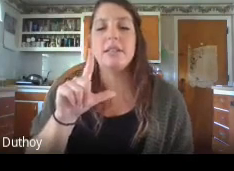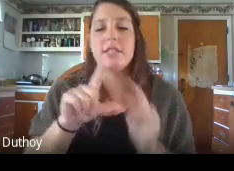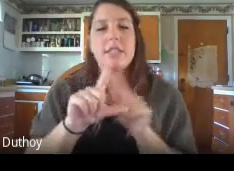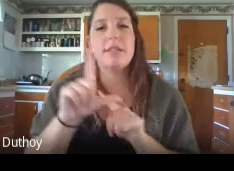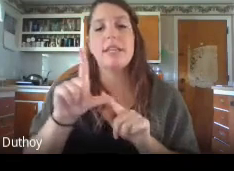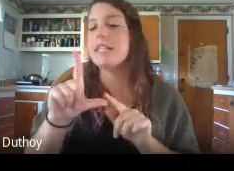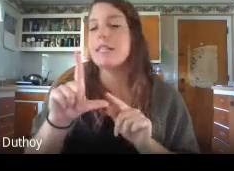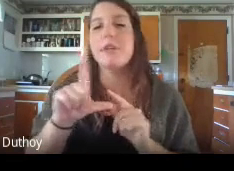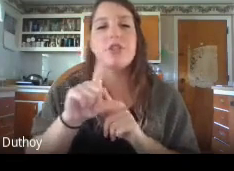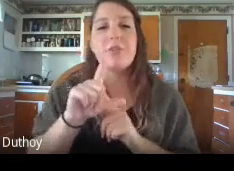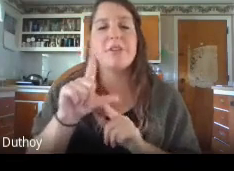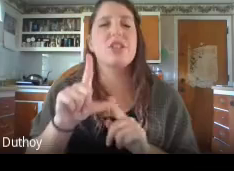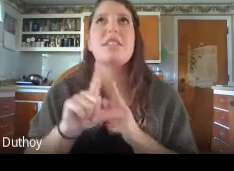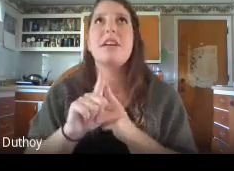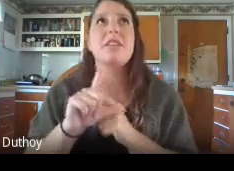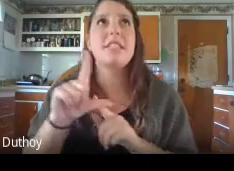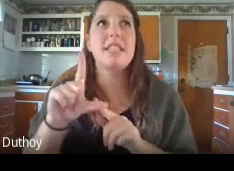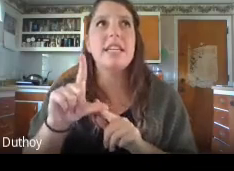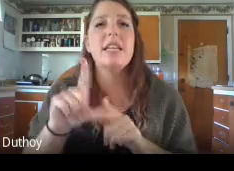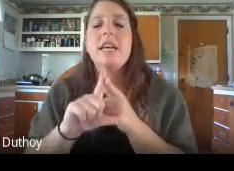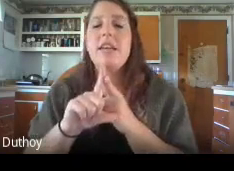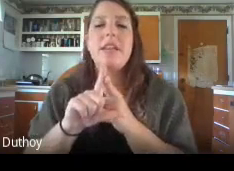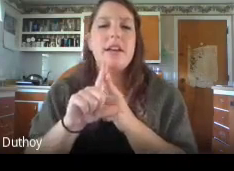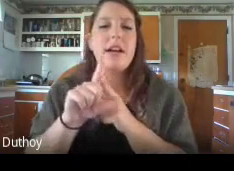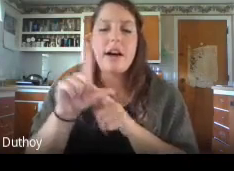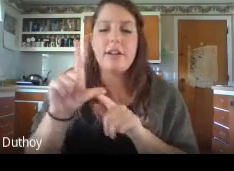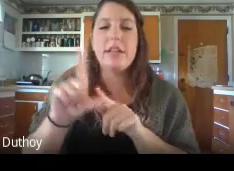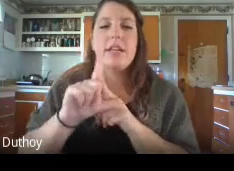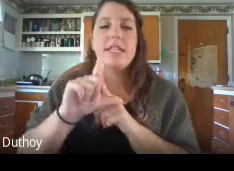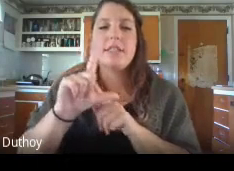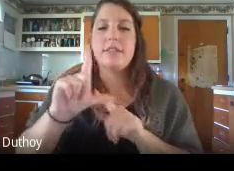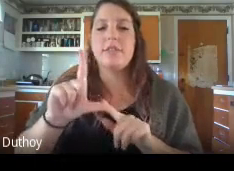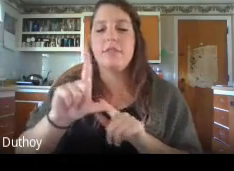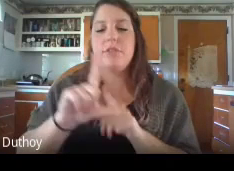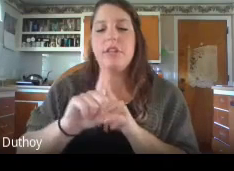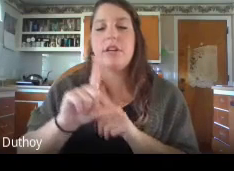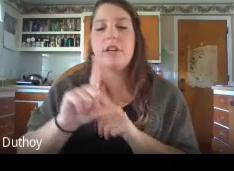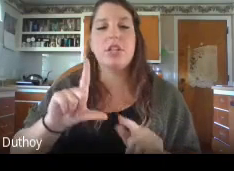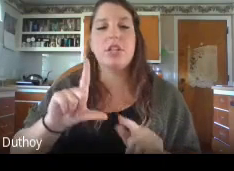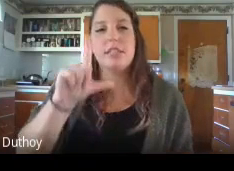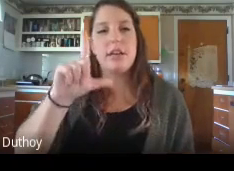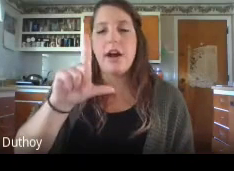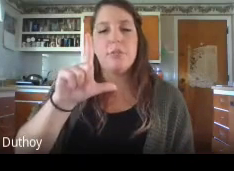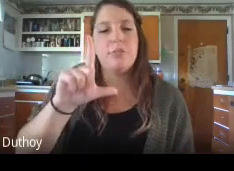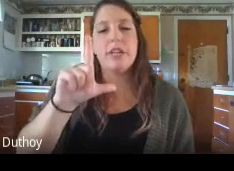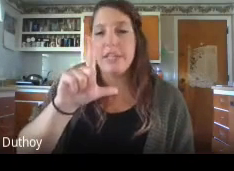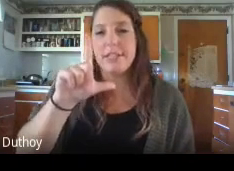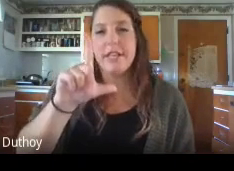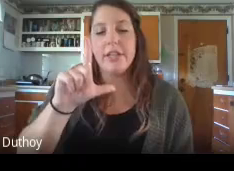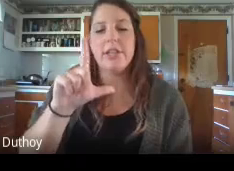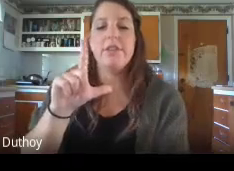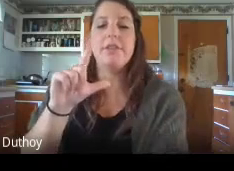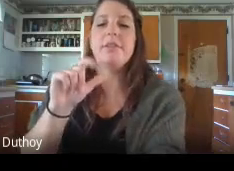L, this is an easy one to remember, just like the letter C and the letter L. It looks just like the letter L,